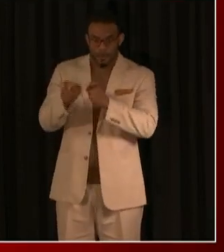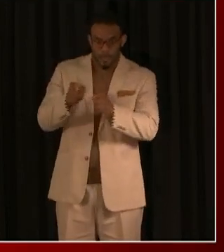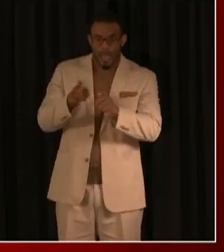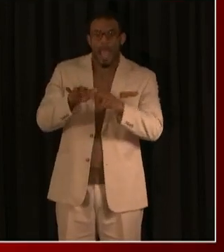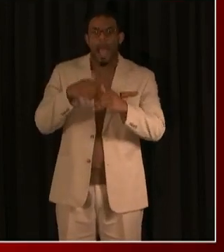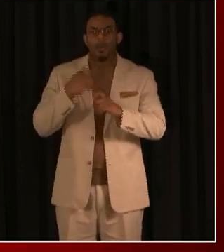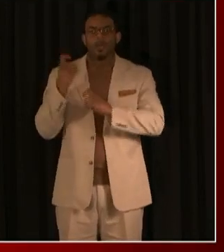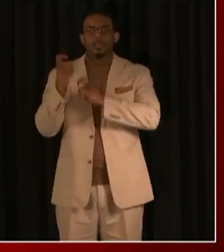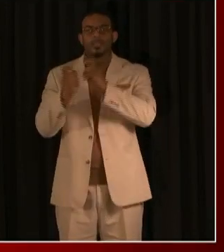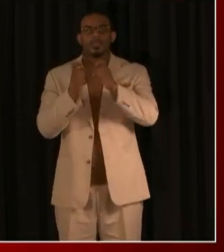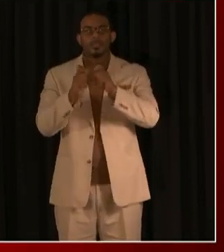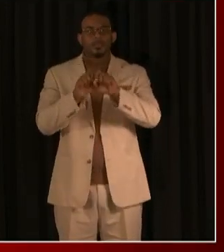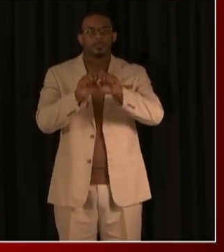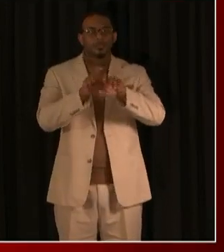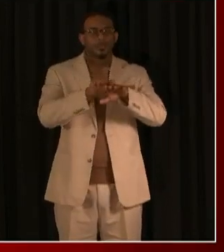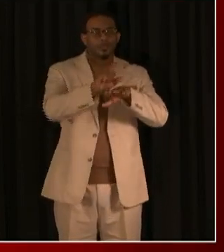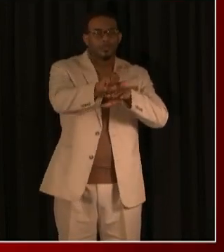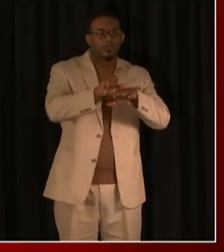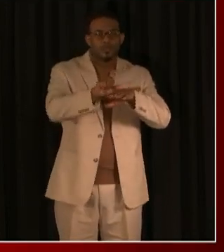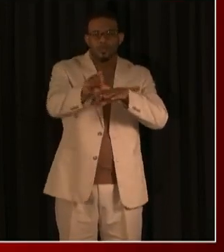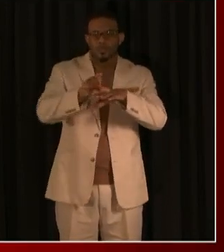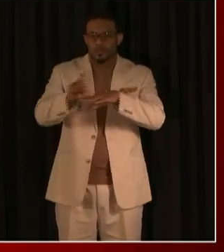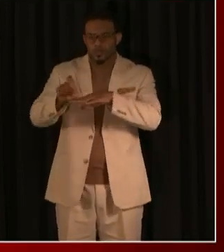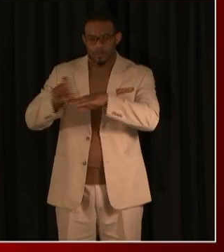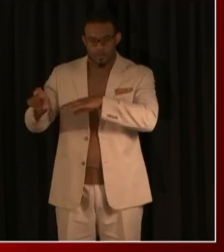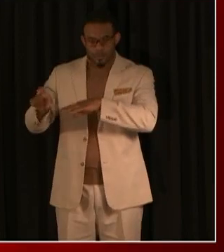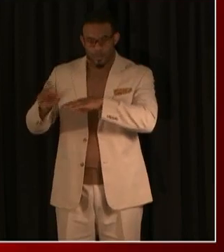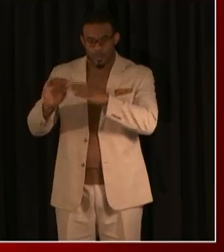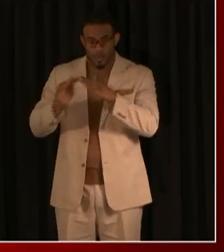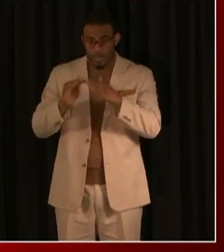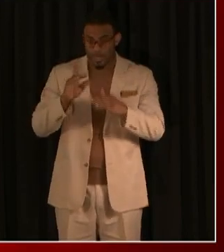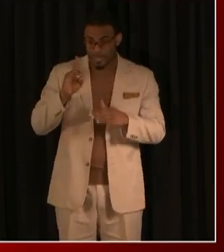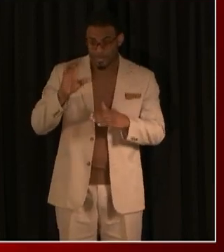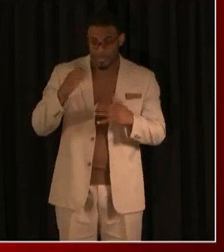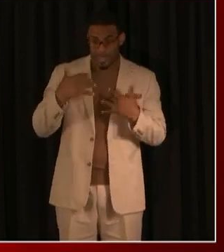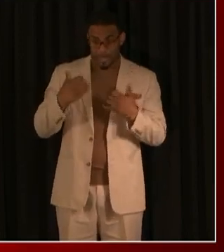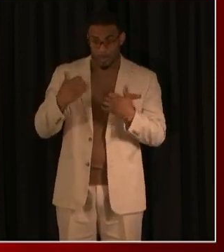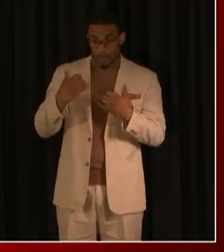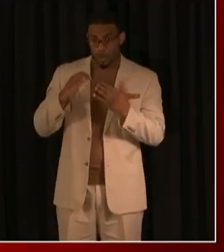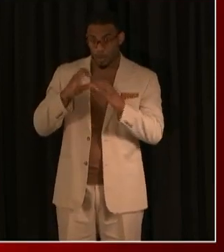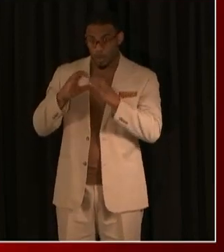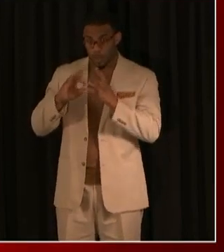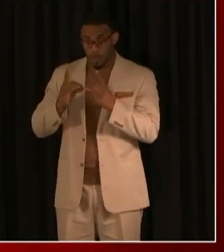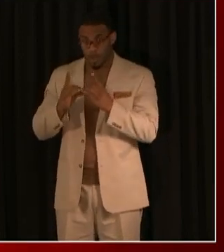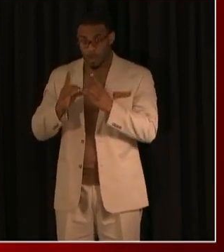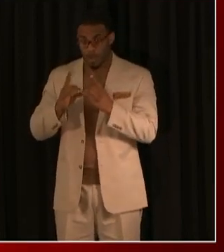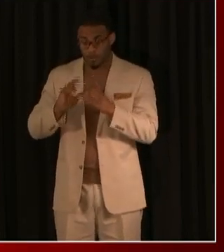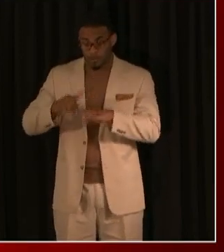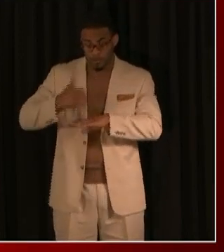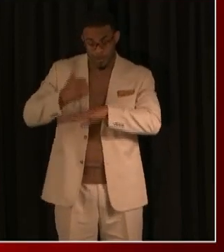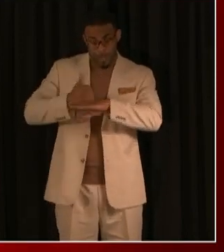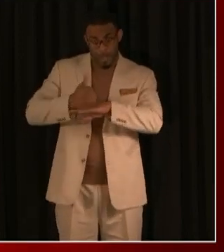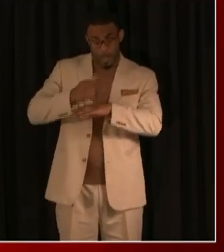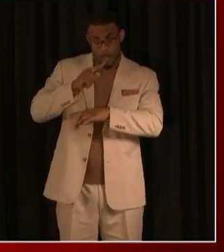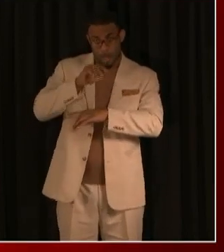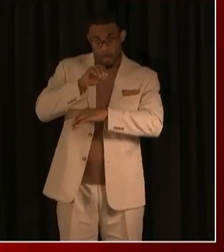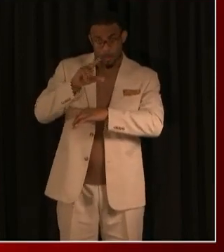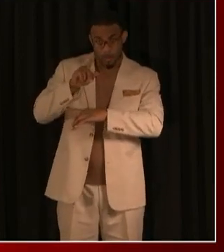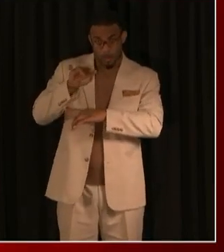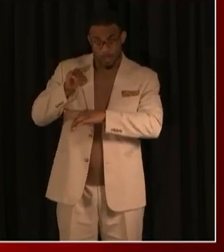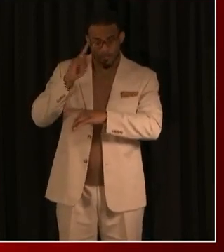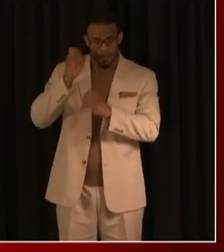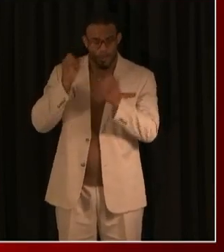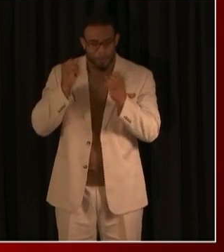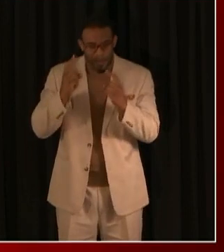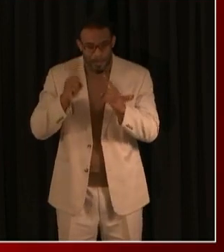administration, and how we're distributing the vaccine. The DC Health Communications Department has developed a toolkit for a